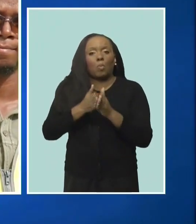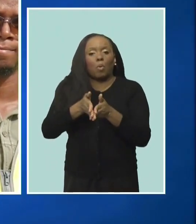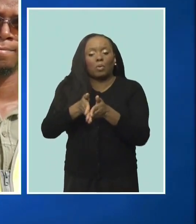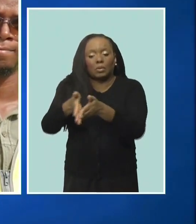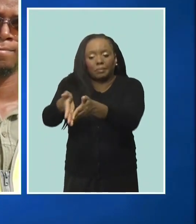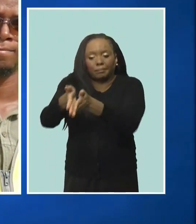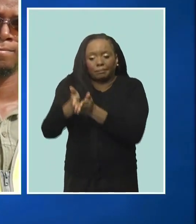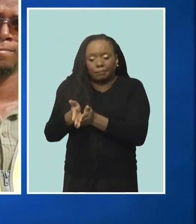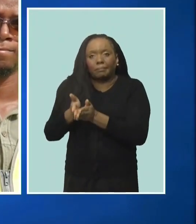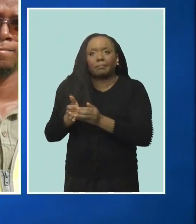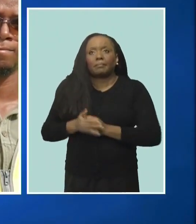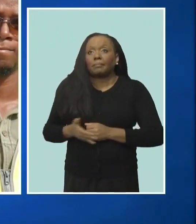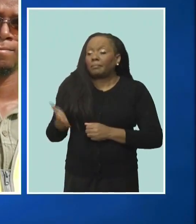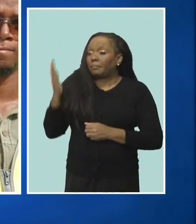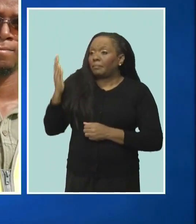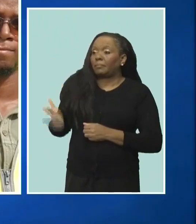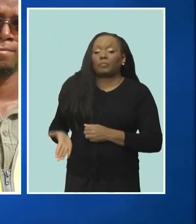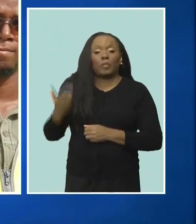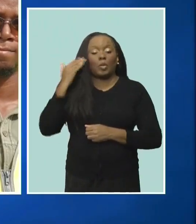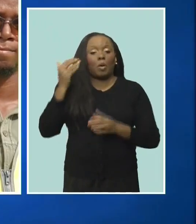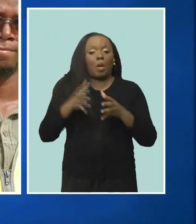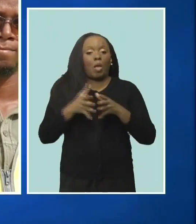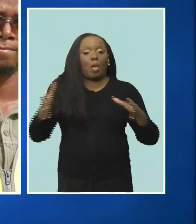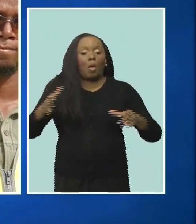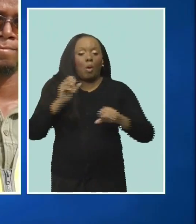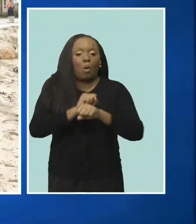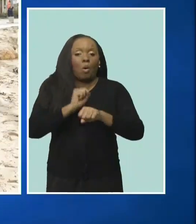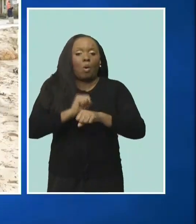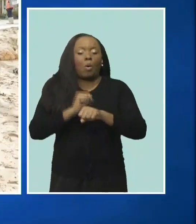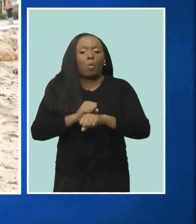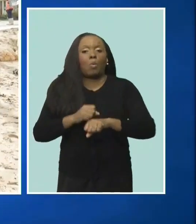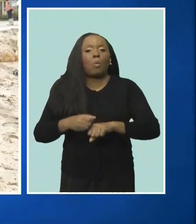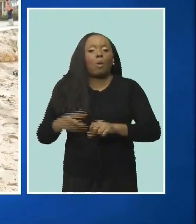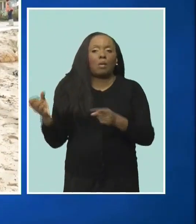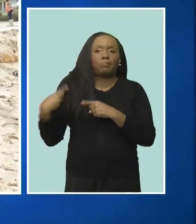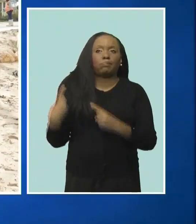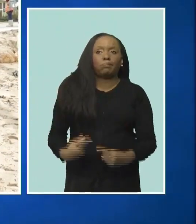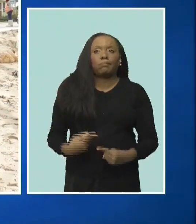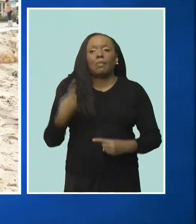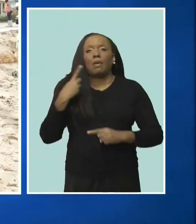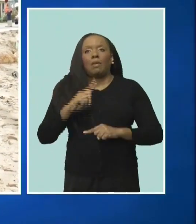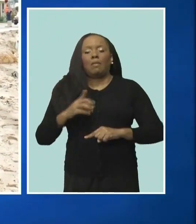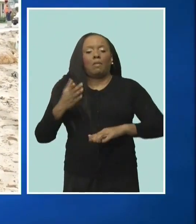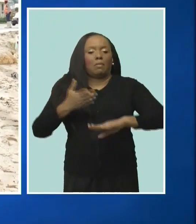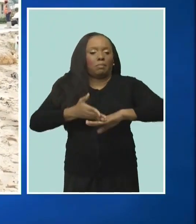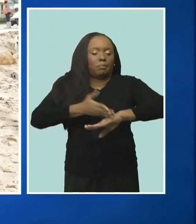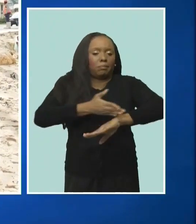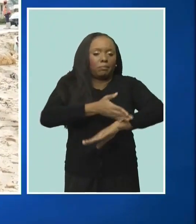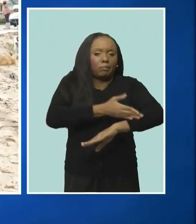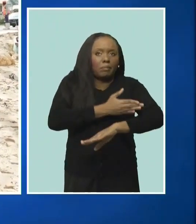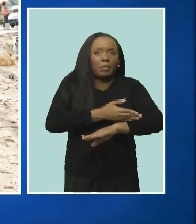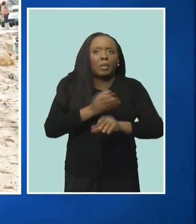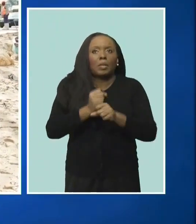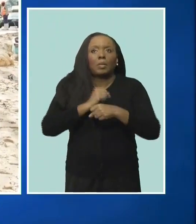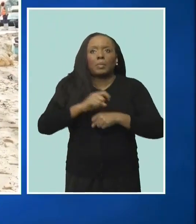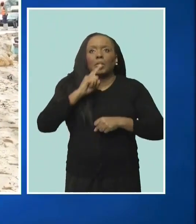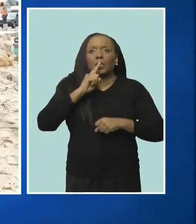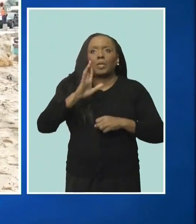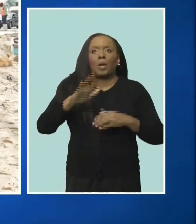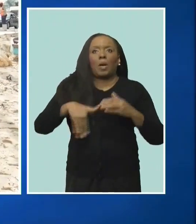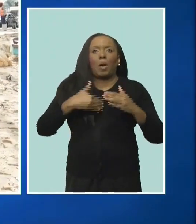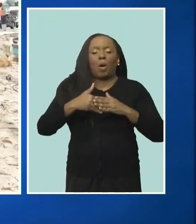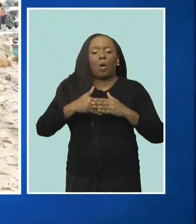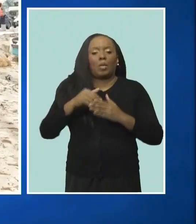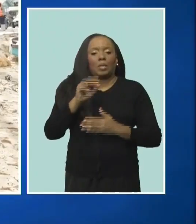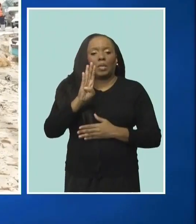know that substantial work was done in order to be able to excavate the area and to place the Lego blocks so that the road